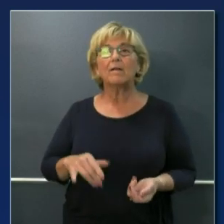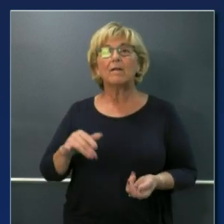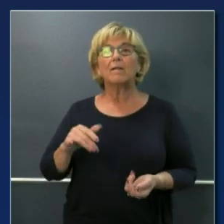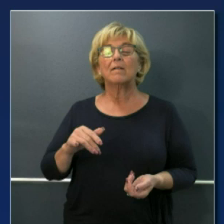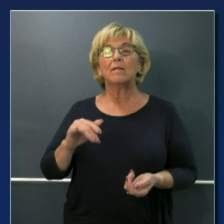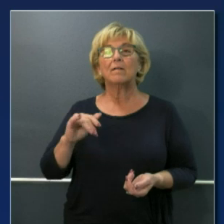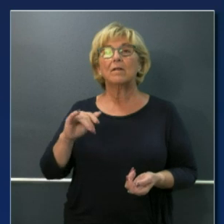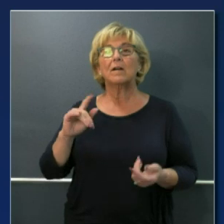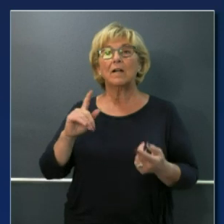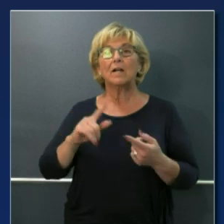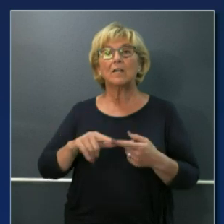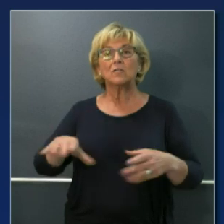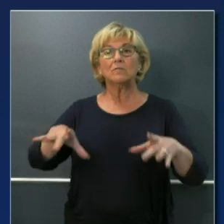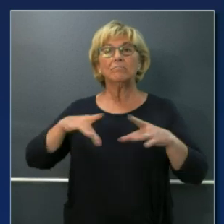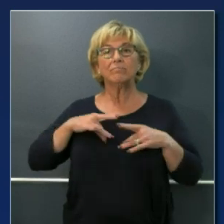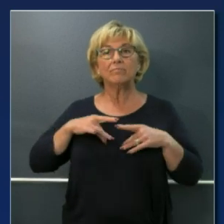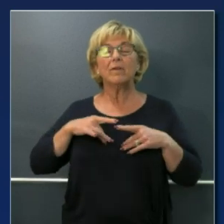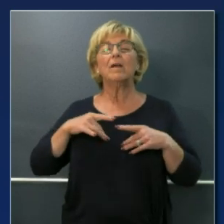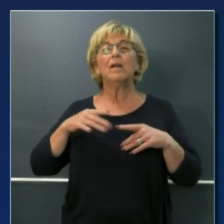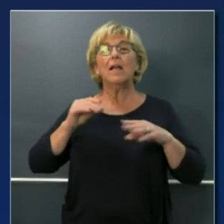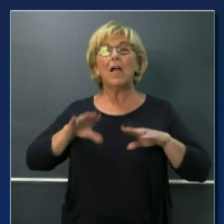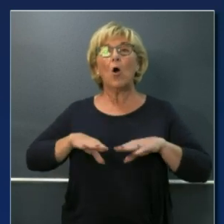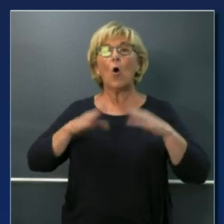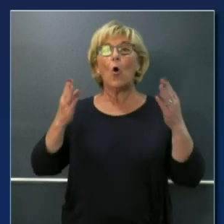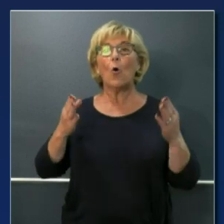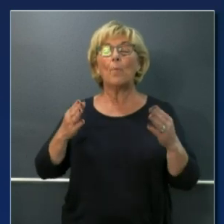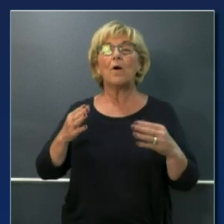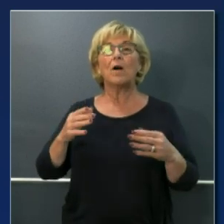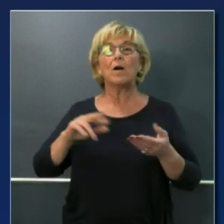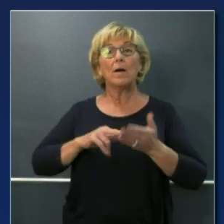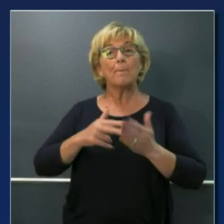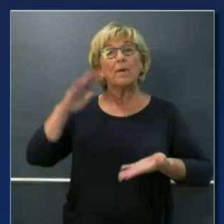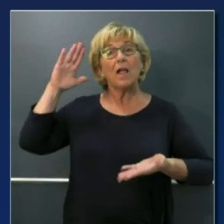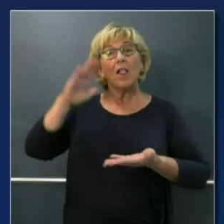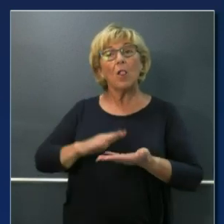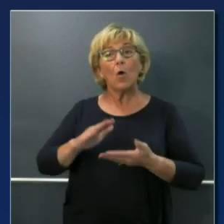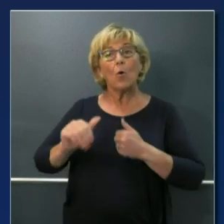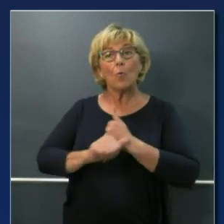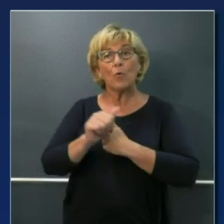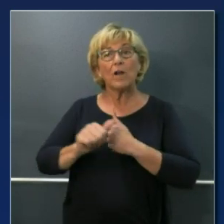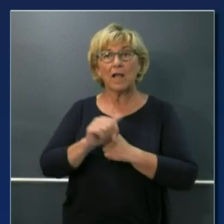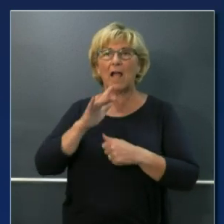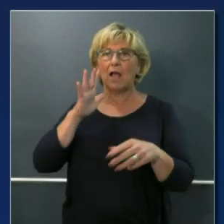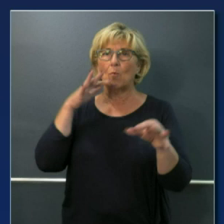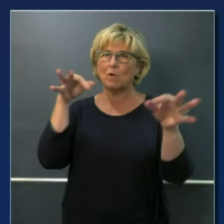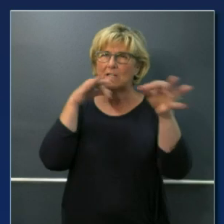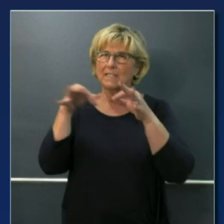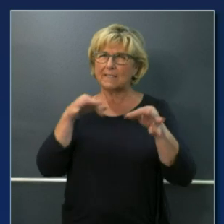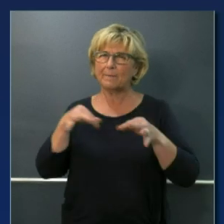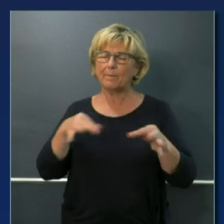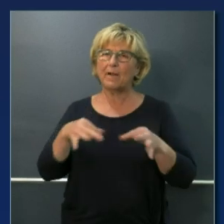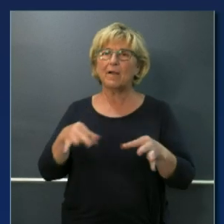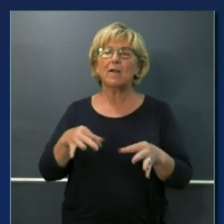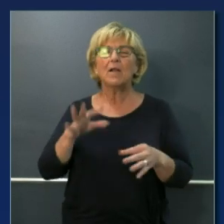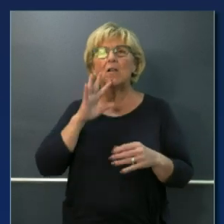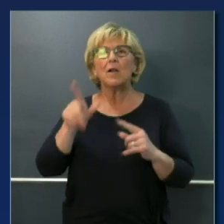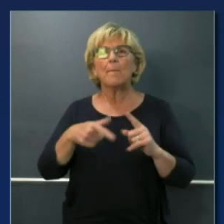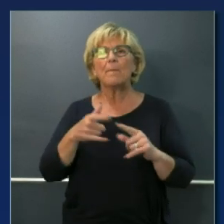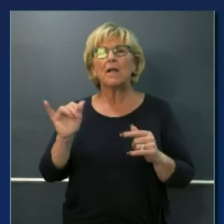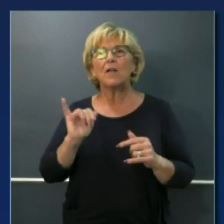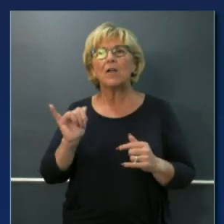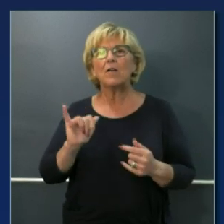risk sectors to adopt and reopen. And when I talk about lower risk sectors, which I'll go into a little more detail later, we're talking about things